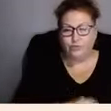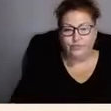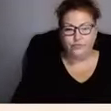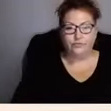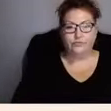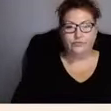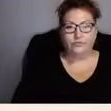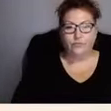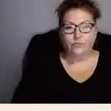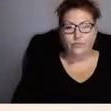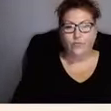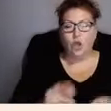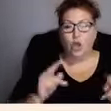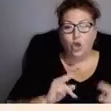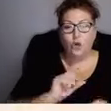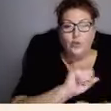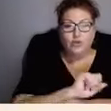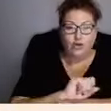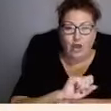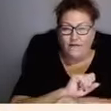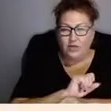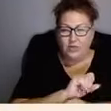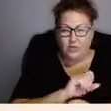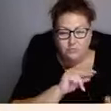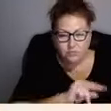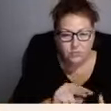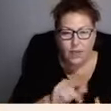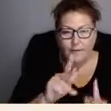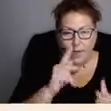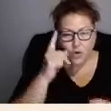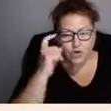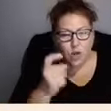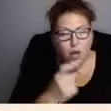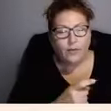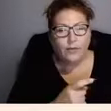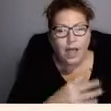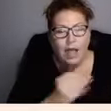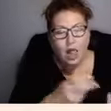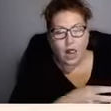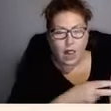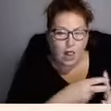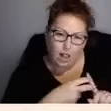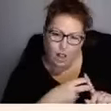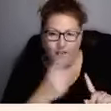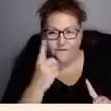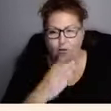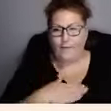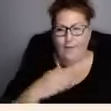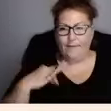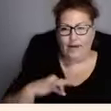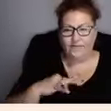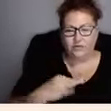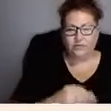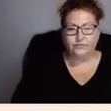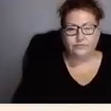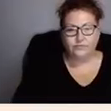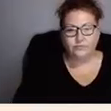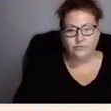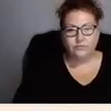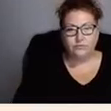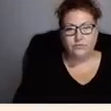Human traffickers prey on people's dreams and lure them away for their own benefit. How do they do